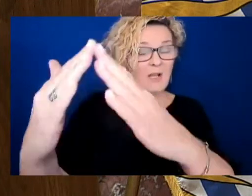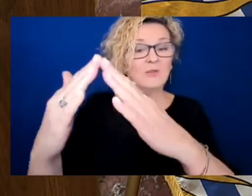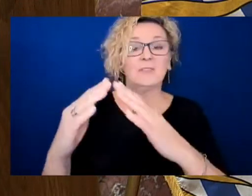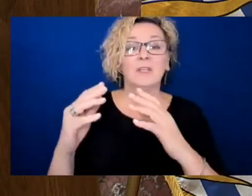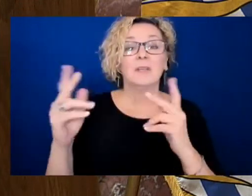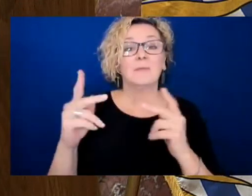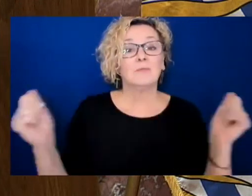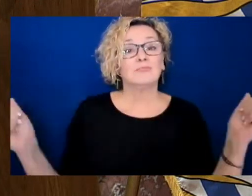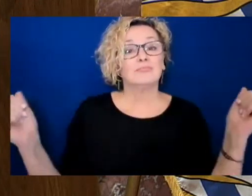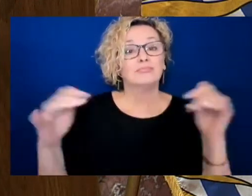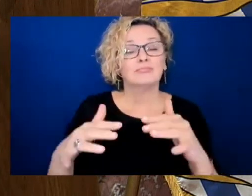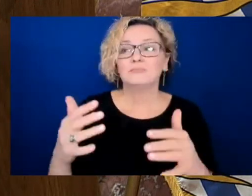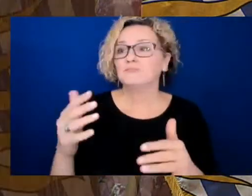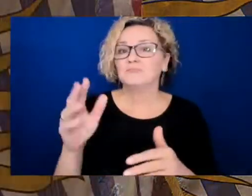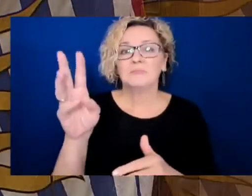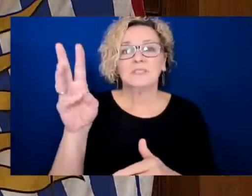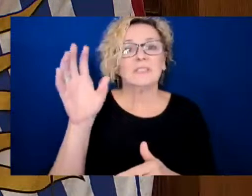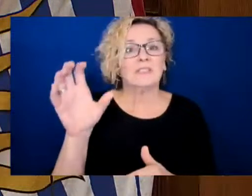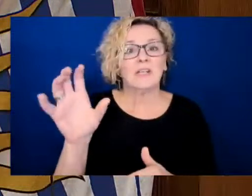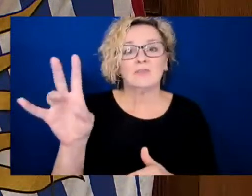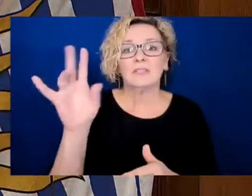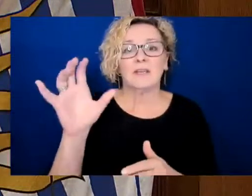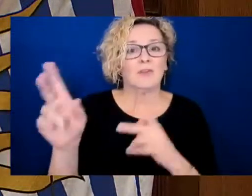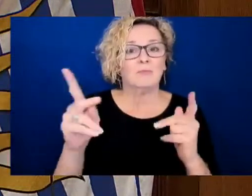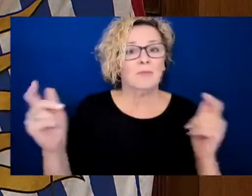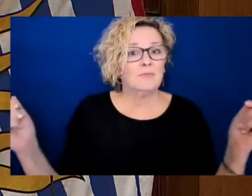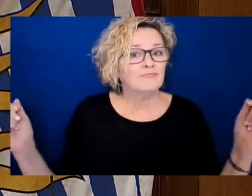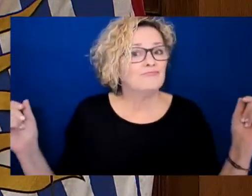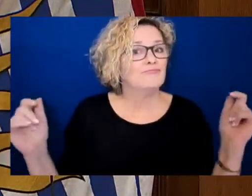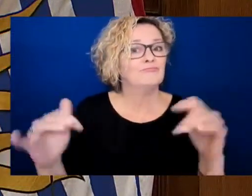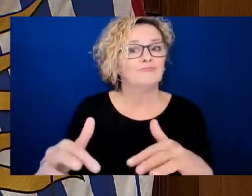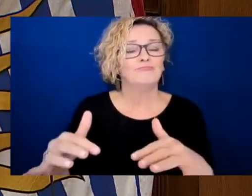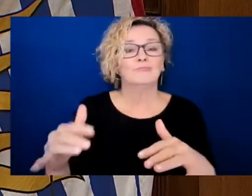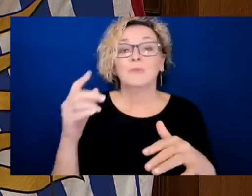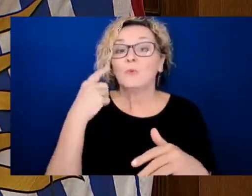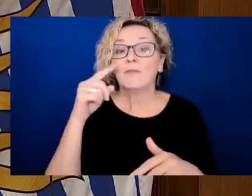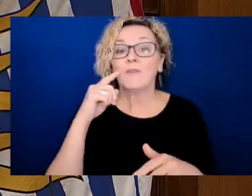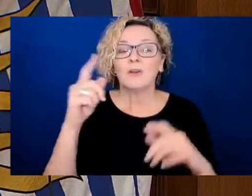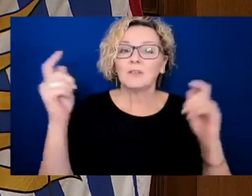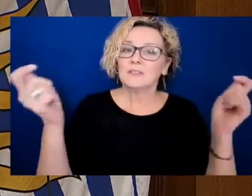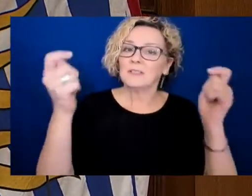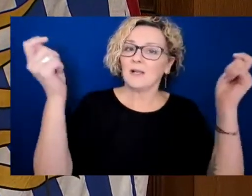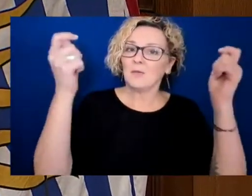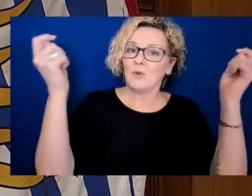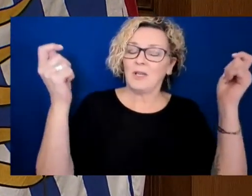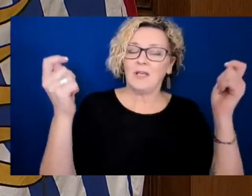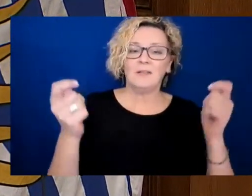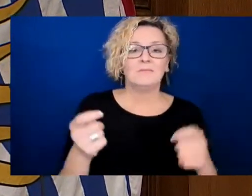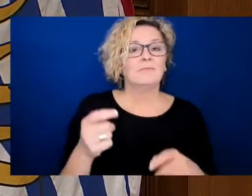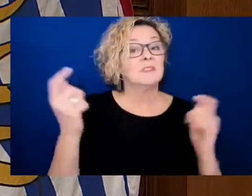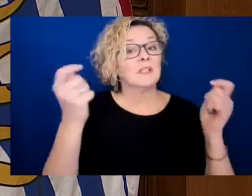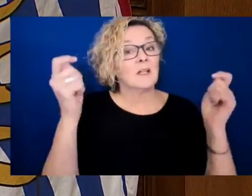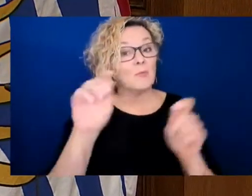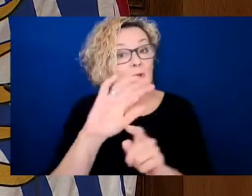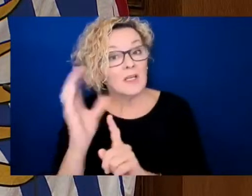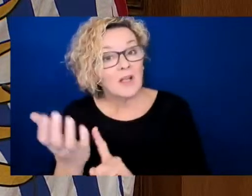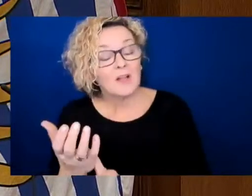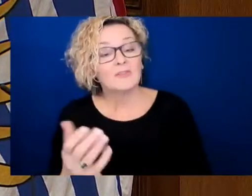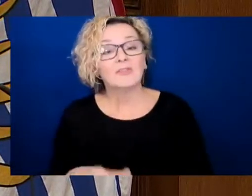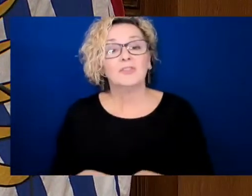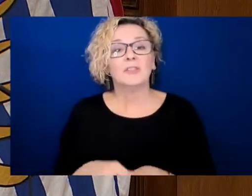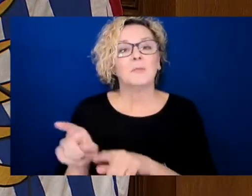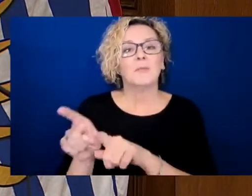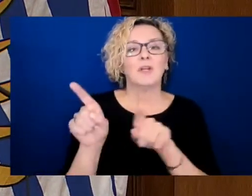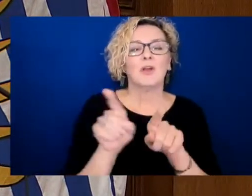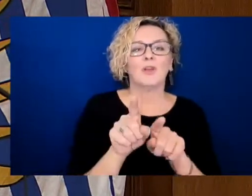celebrating. It's not only a celebration of culture and ceremony, but also a celebration of